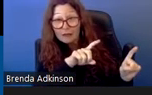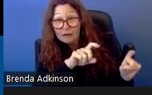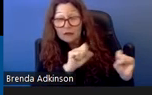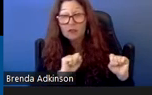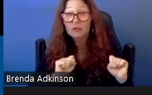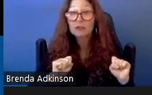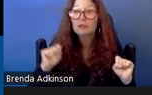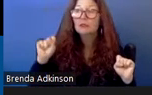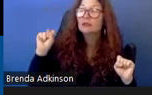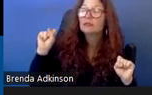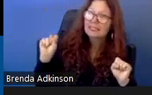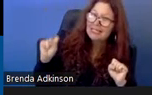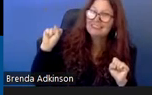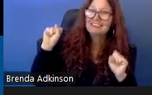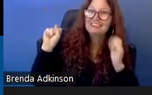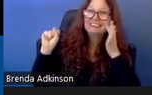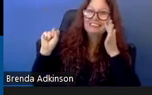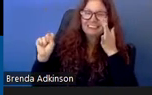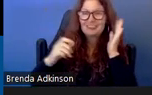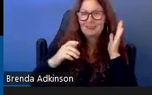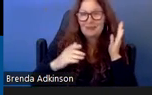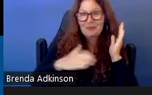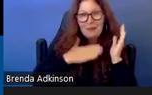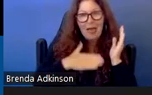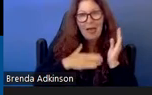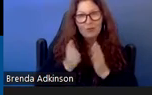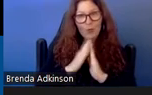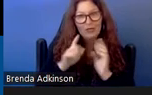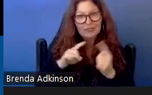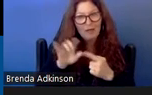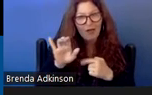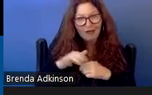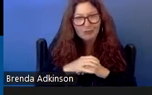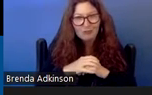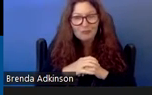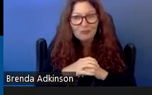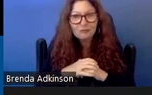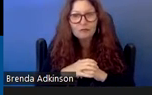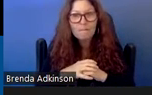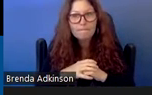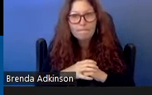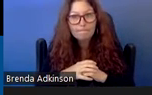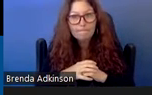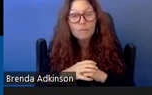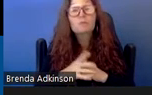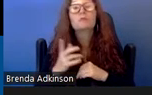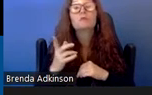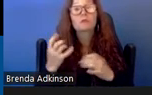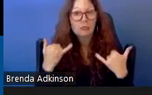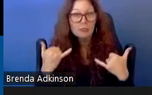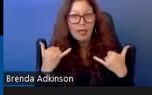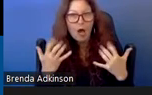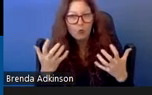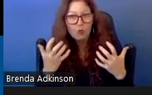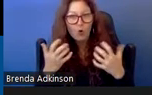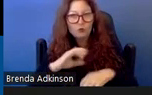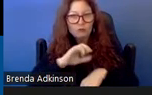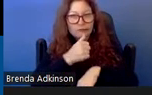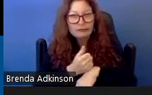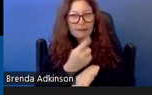Yeah, I'm glad that someone brought this up. We are looking at a system that will help streamline